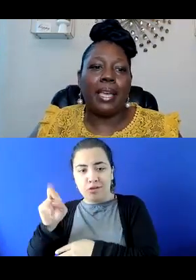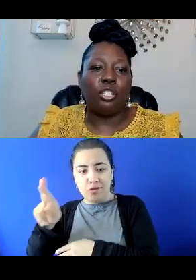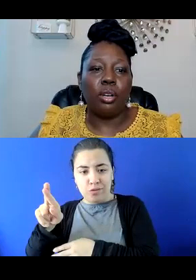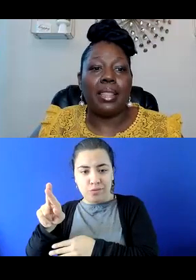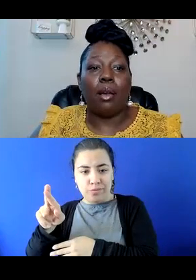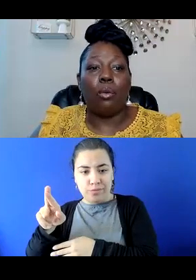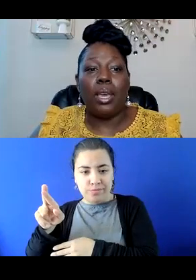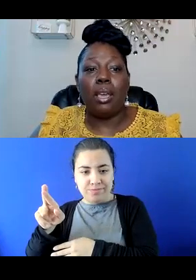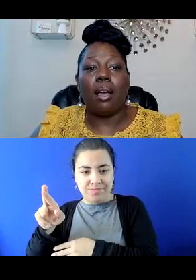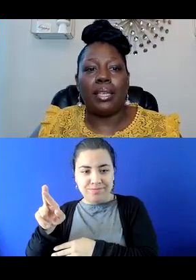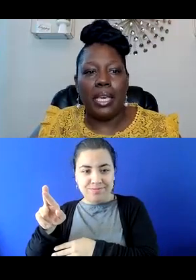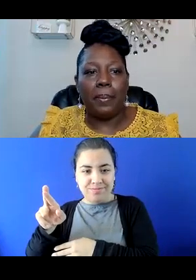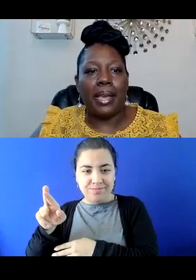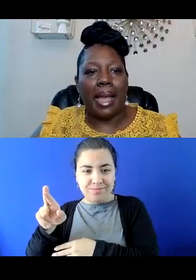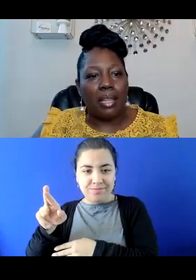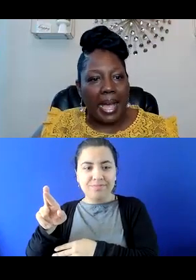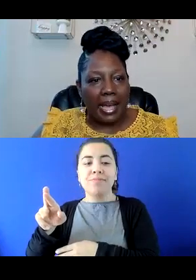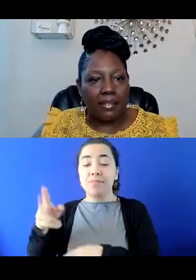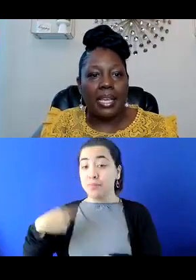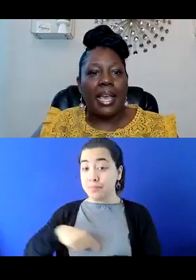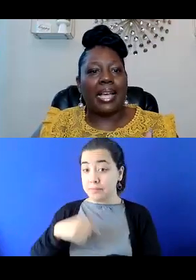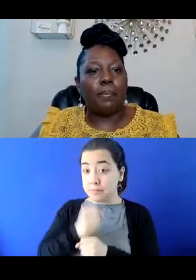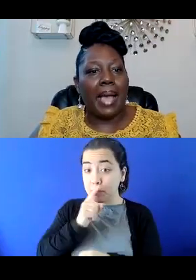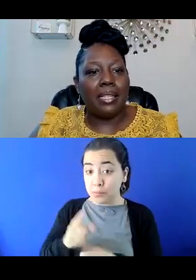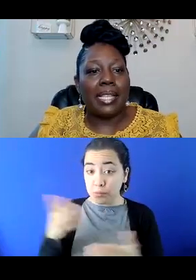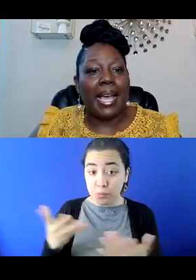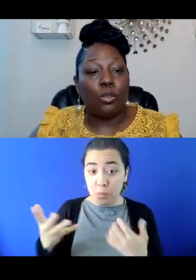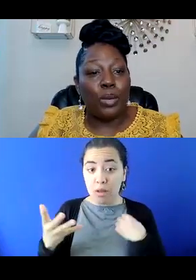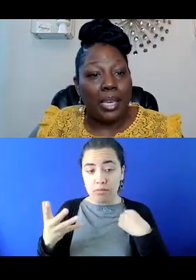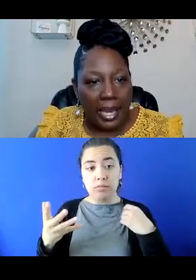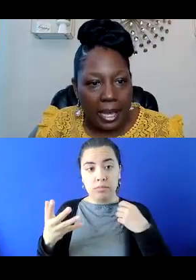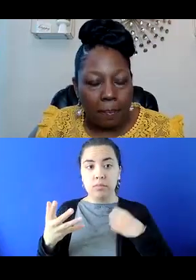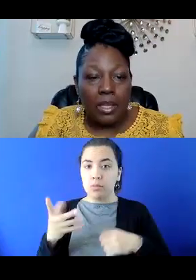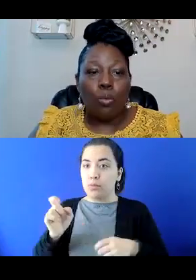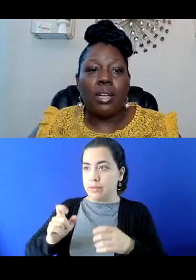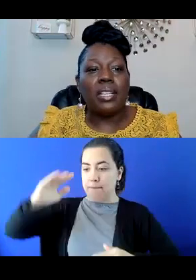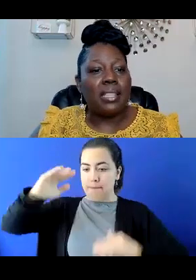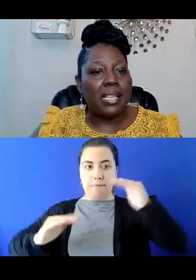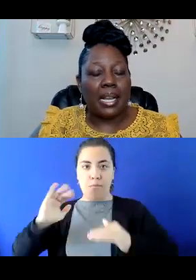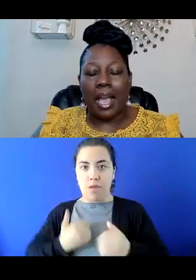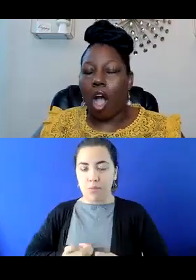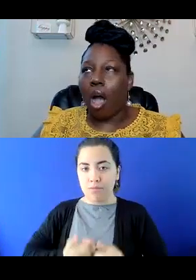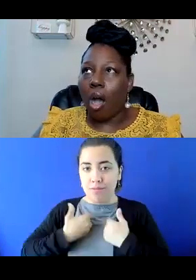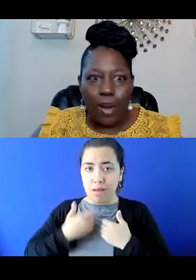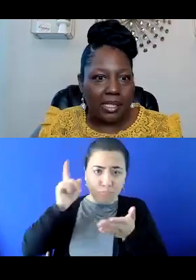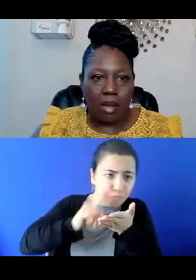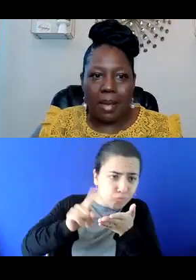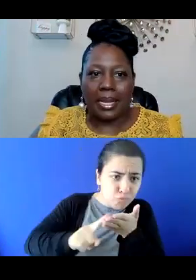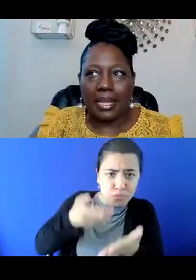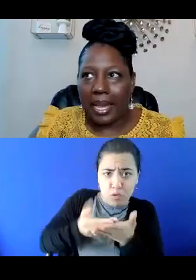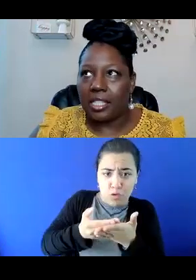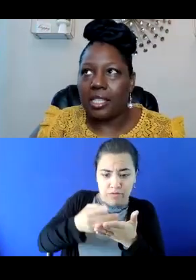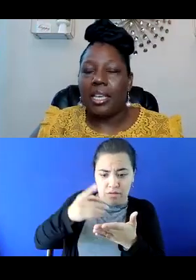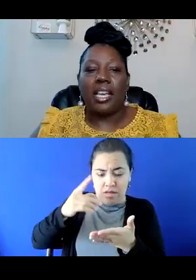to make sure that we are keeping our lives as balanced as we can. One of the things that I always tell